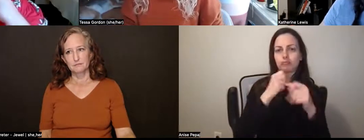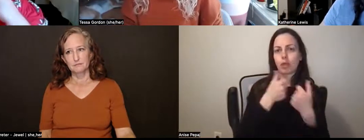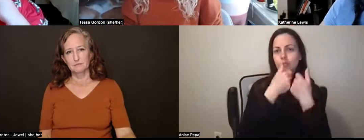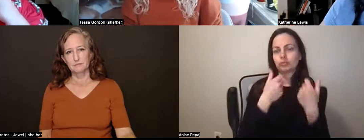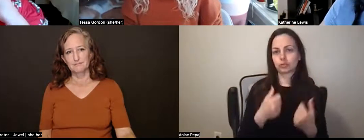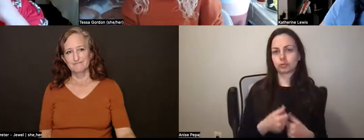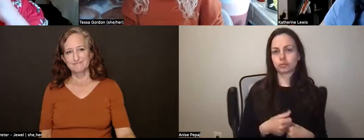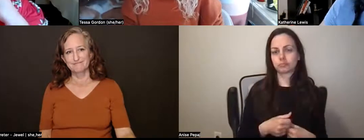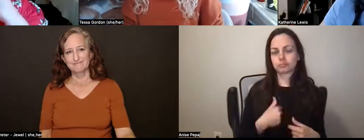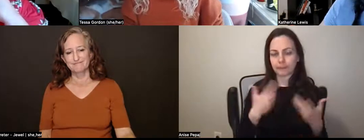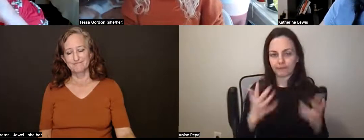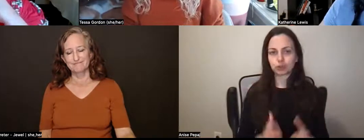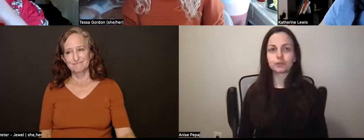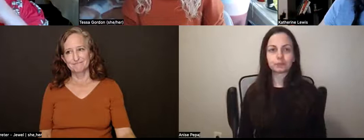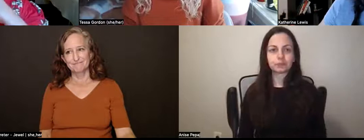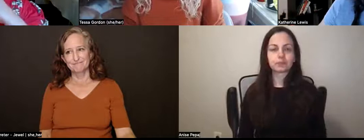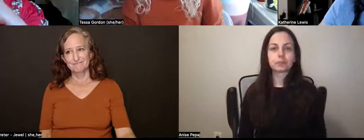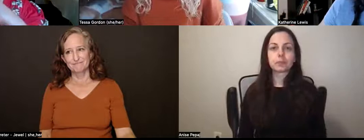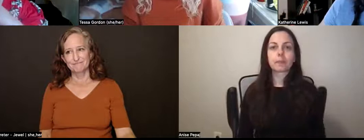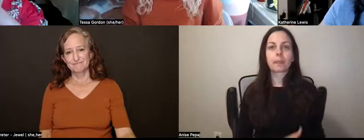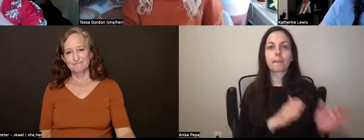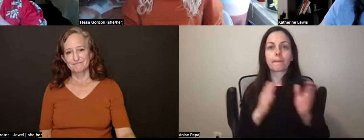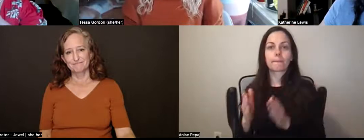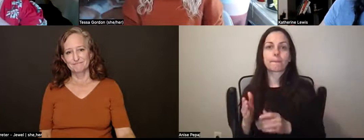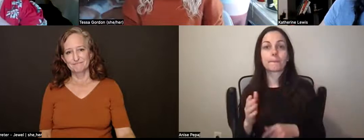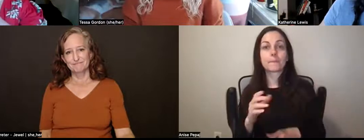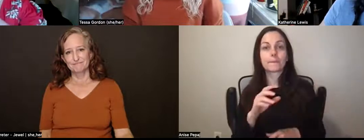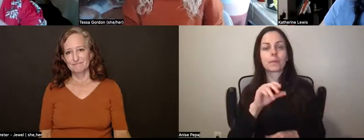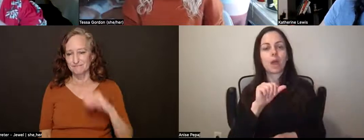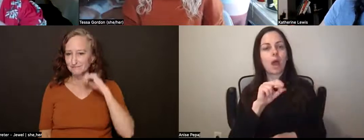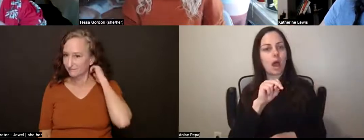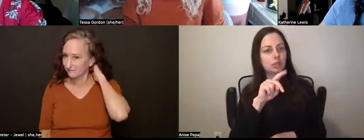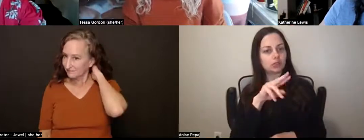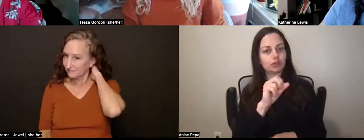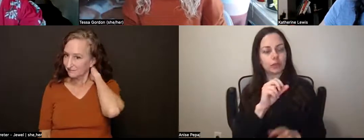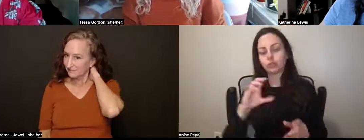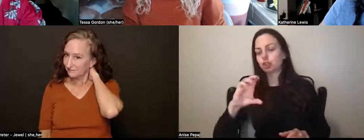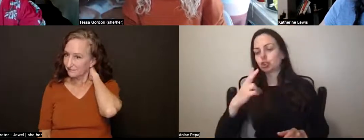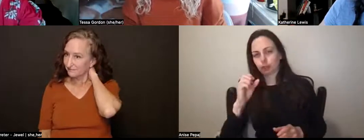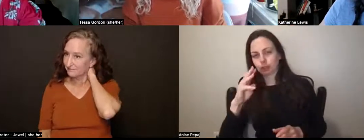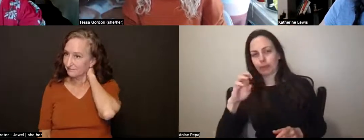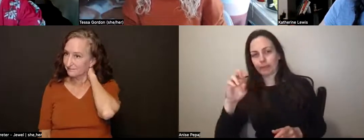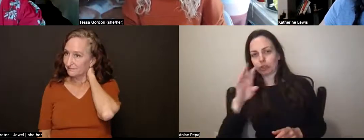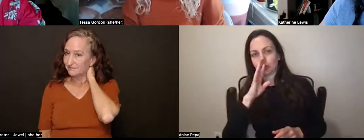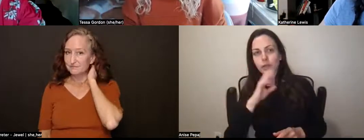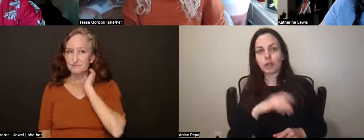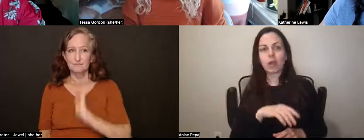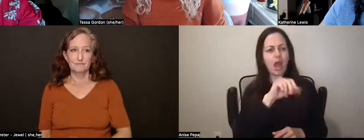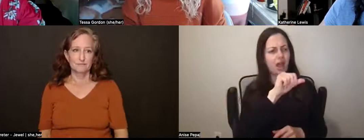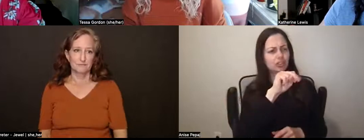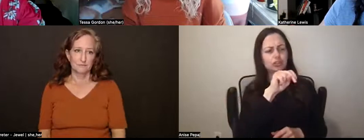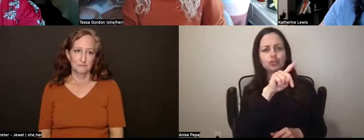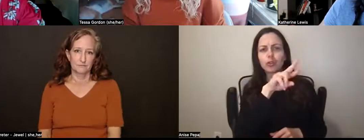I'm done talking. Thank you. And Andrea, that was a beautiful answer, beautiful response. And it just made me think